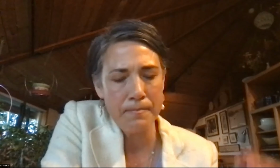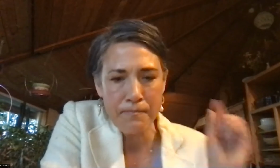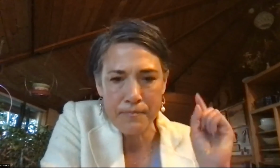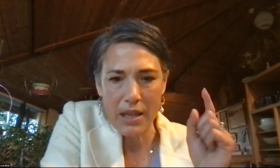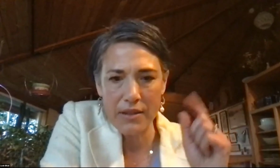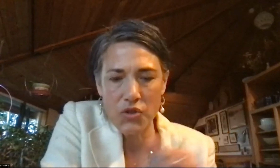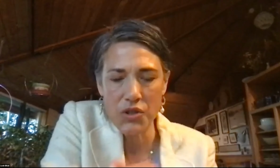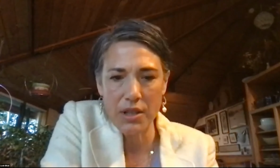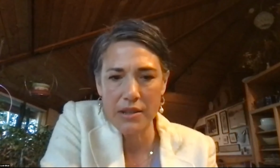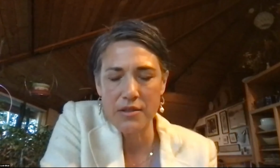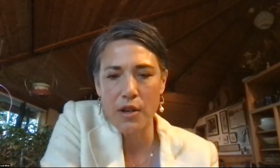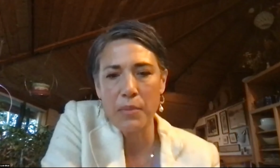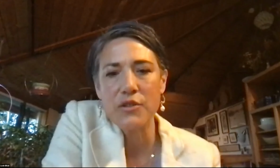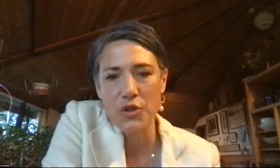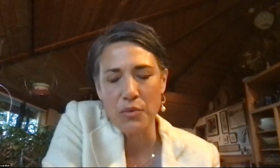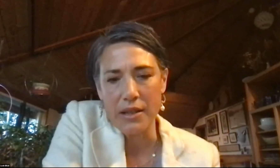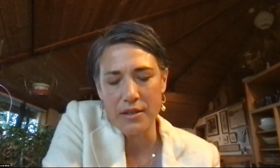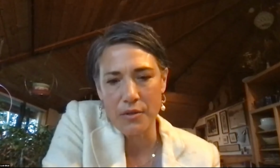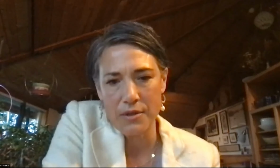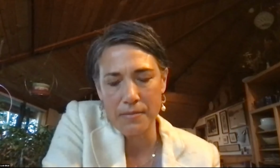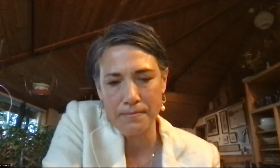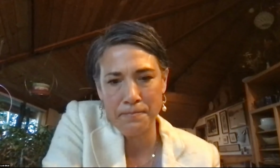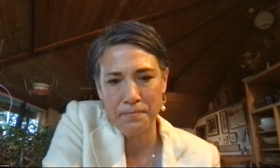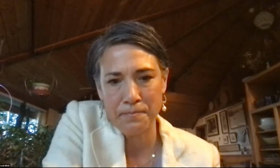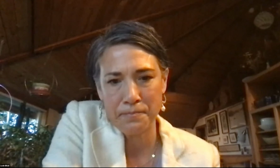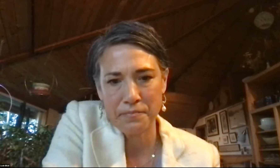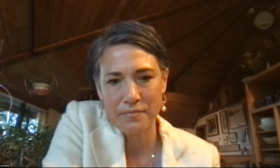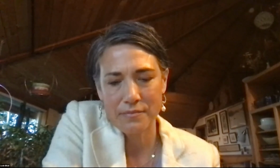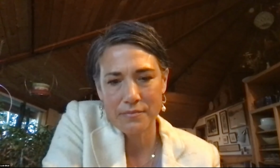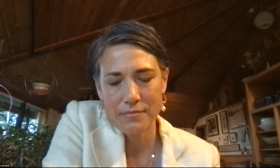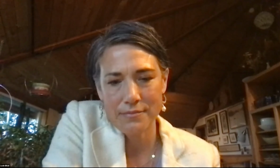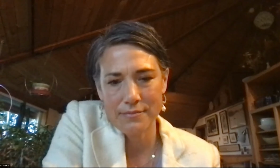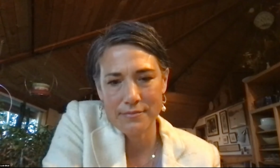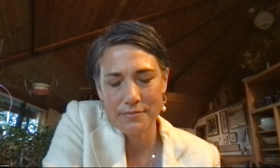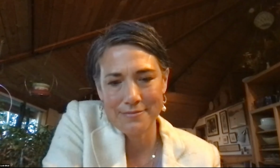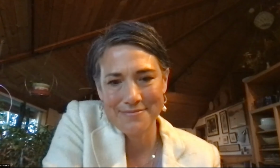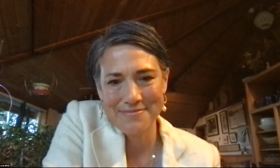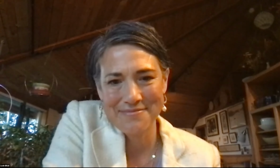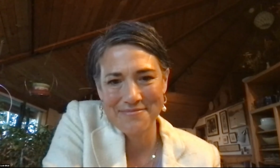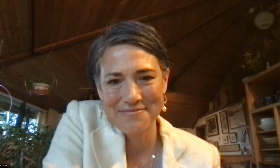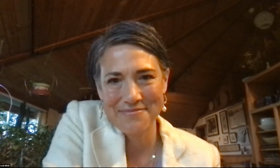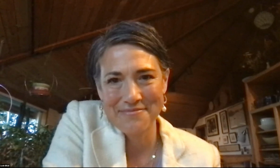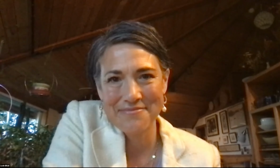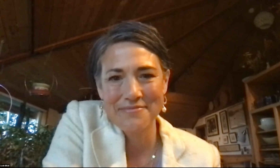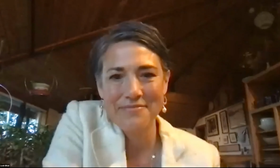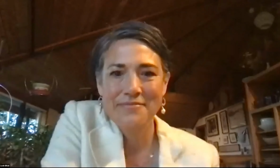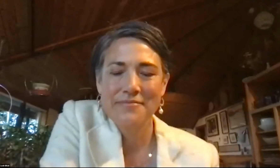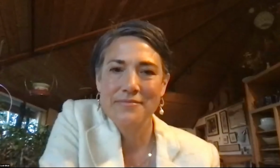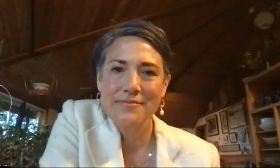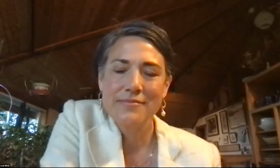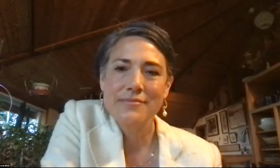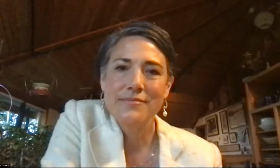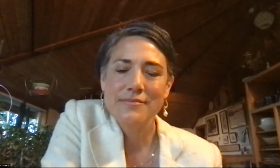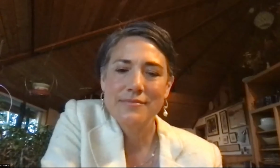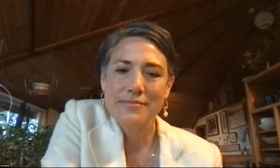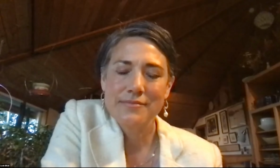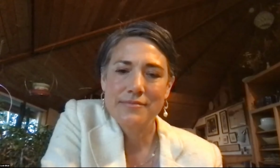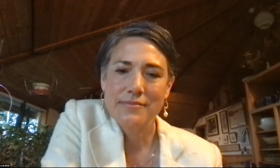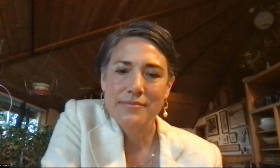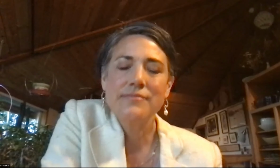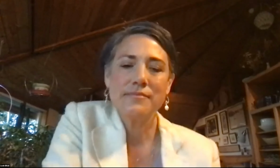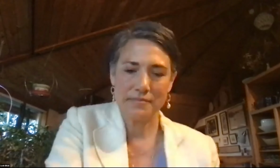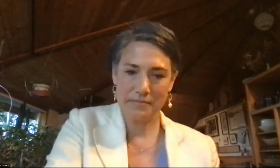up, and then just click the topic that you would like to go to. Okay, perfect. If you have any difficulties, you can ask Anas,